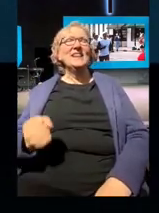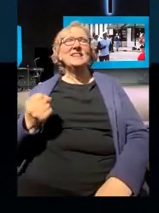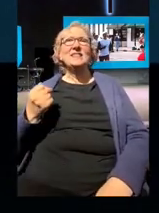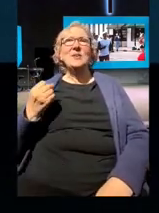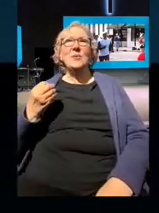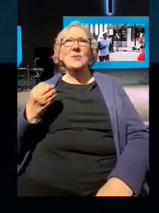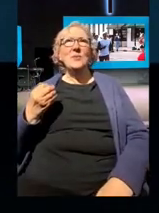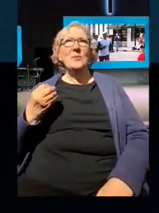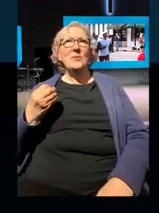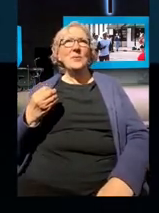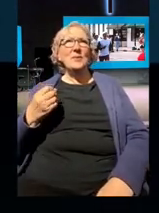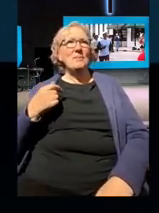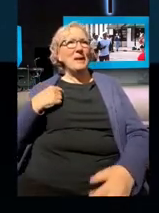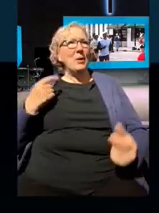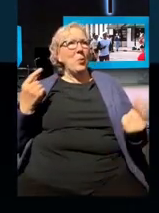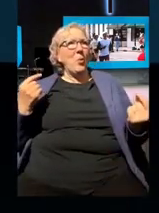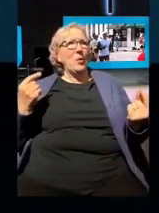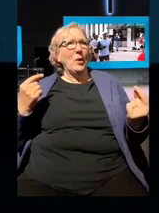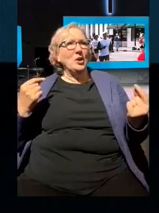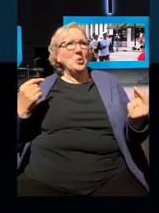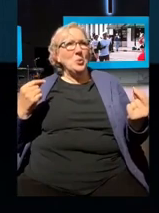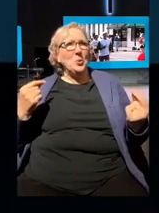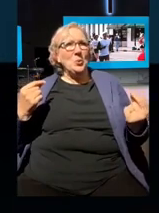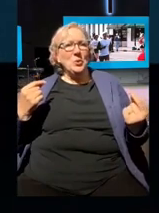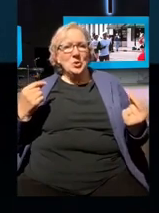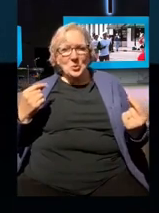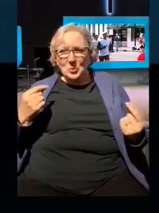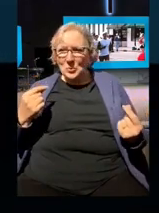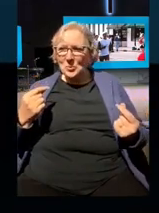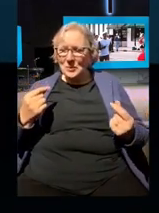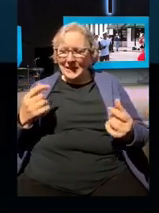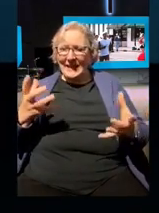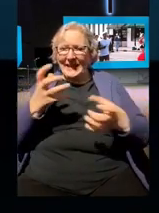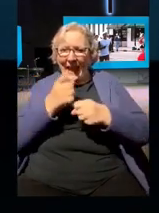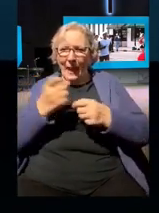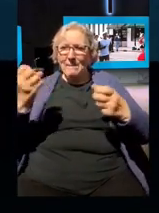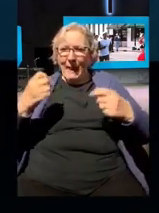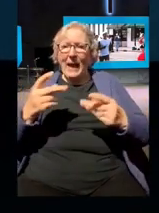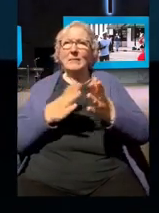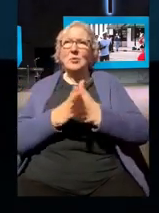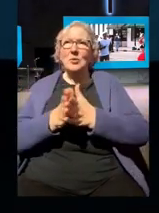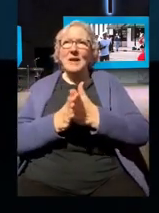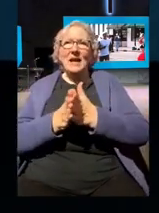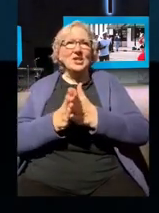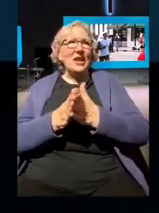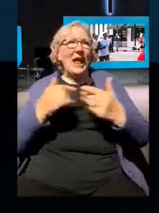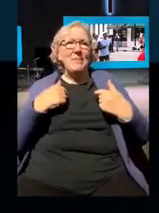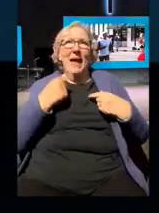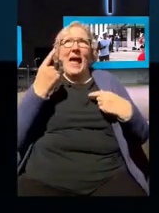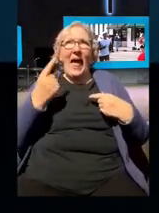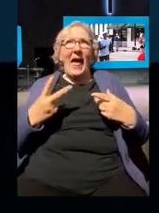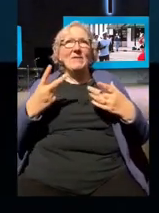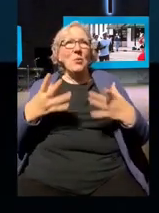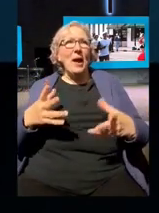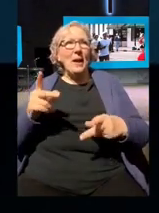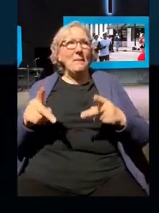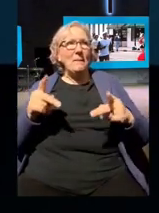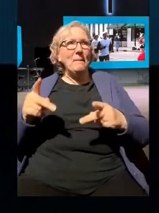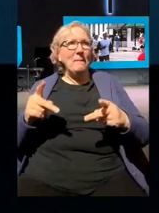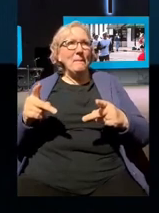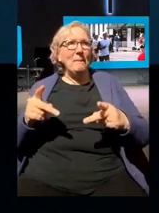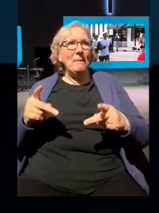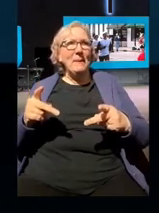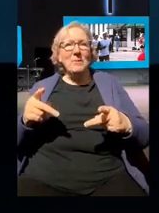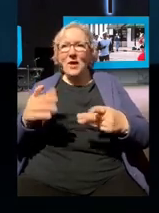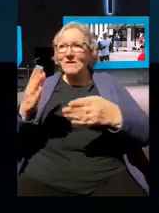So what am I going to do to rekindle that fire to keep going when I'm only at the halfway point and people are starting to, you know, kick back and be